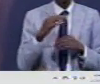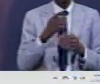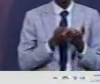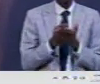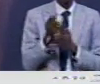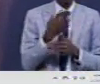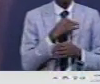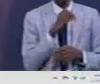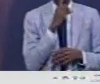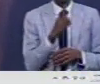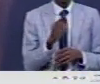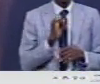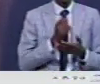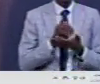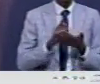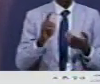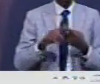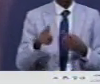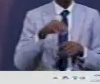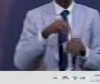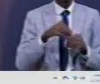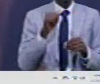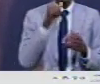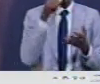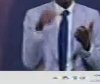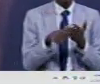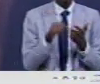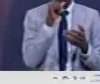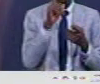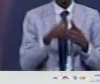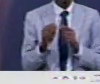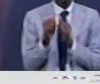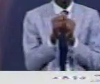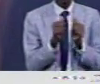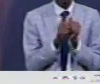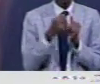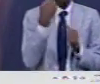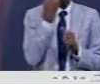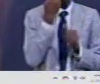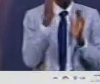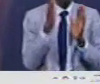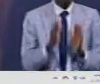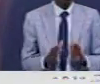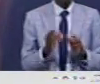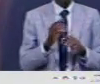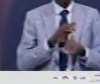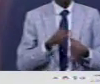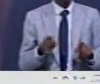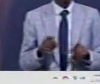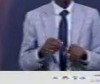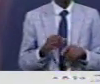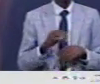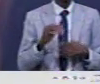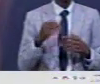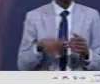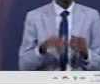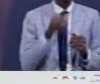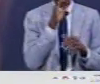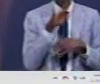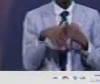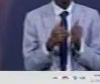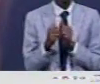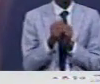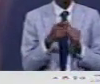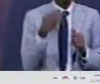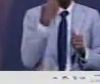not altogether with the fornicators of this world, or with the covetous, or extortioners, or with idolaters, for then